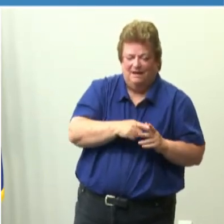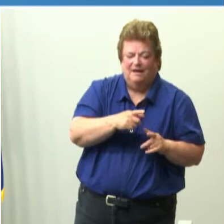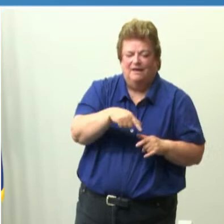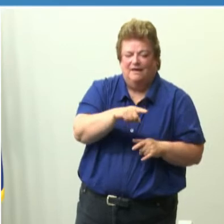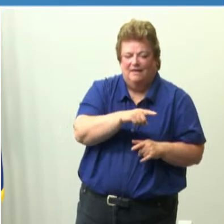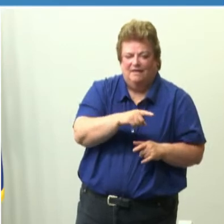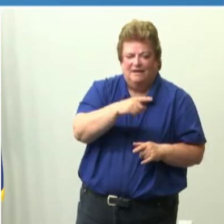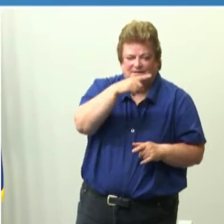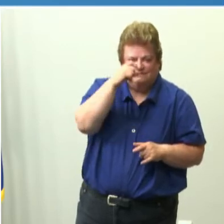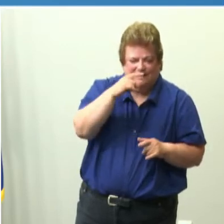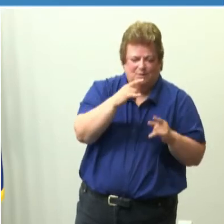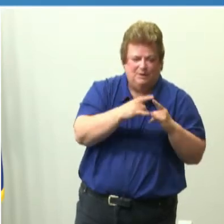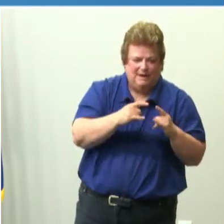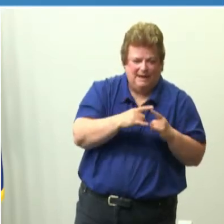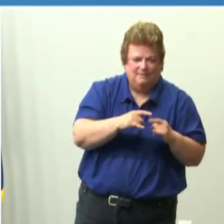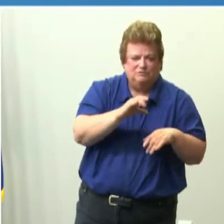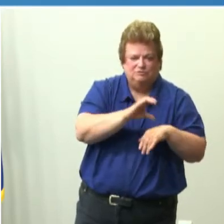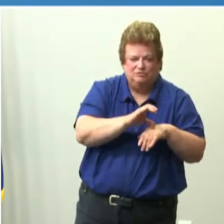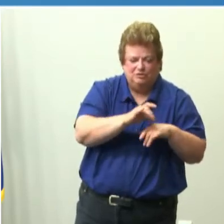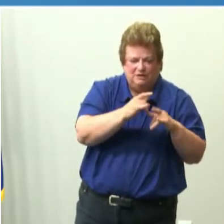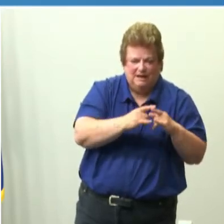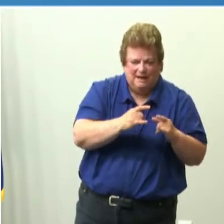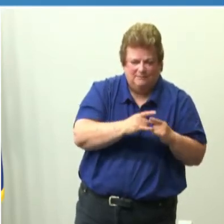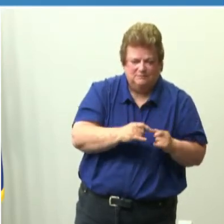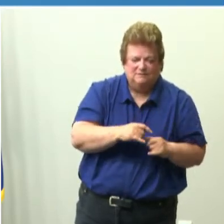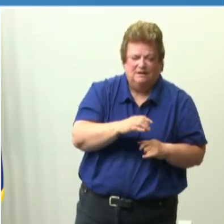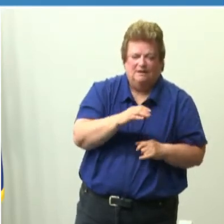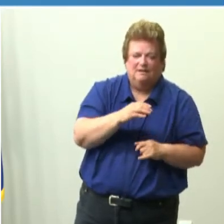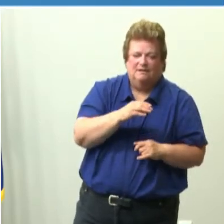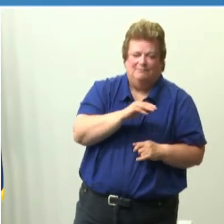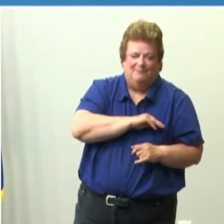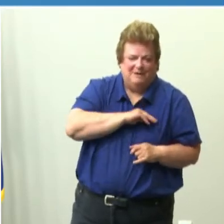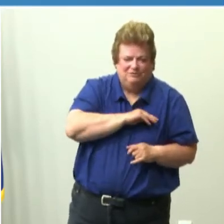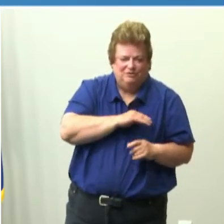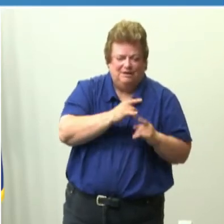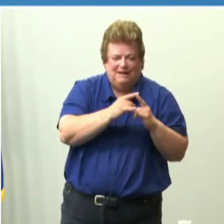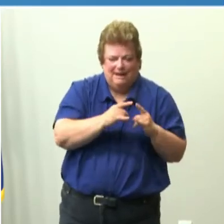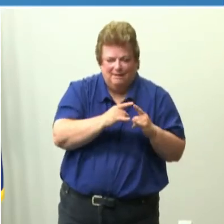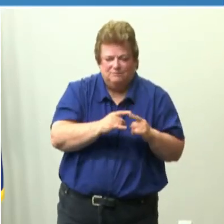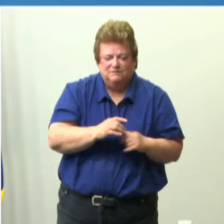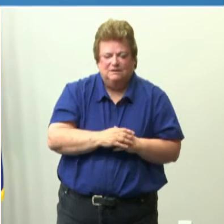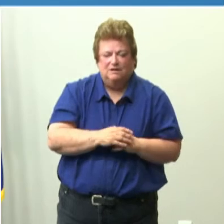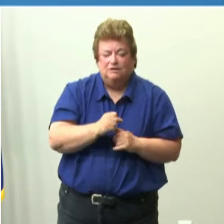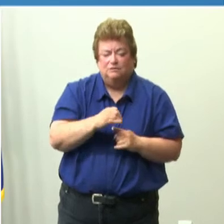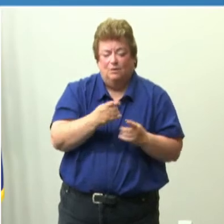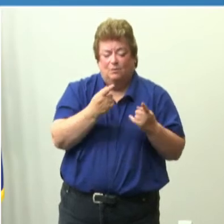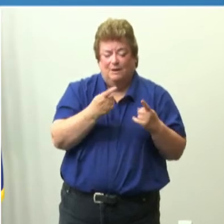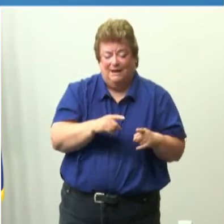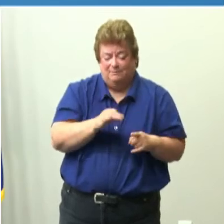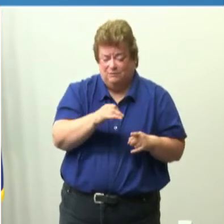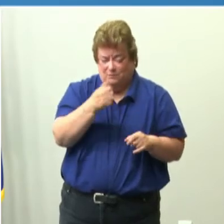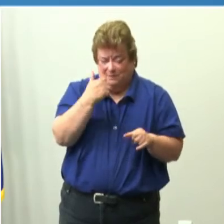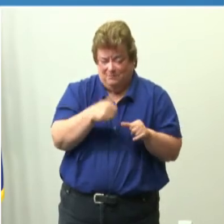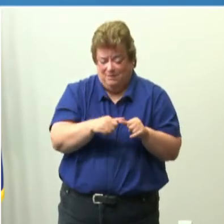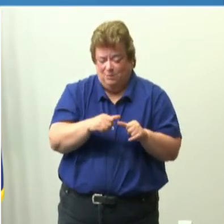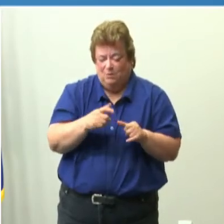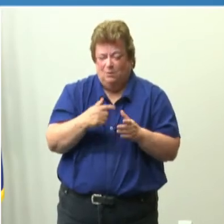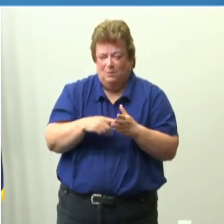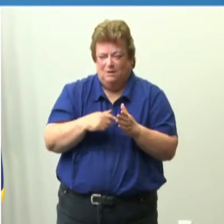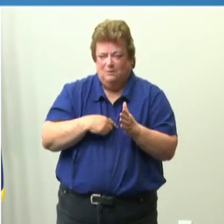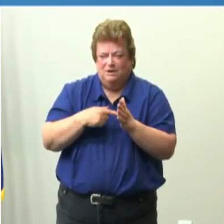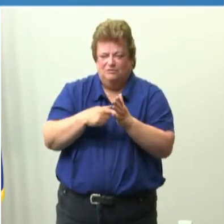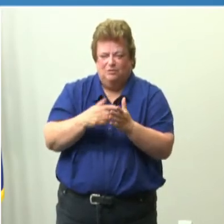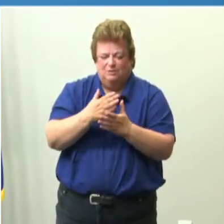summer camps, church camps, mission camps. And so what happened, if you remember when we showed you some